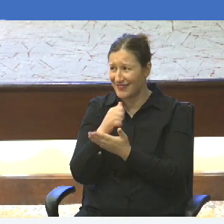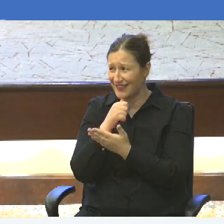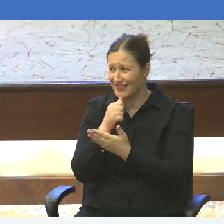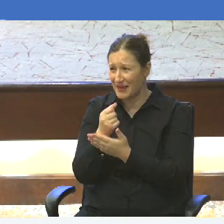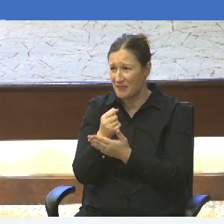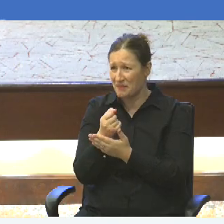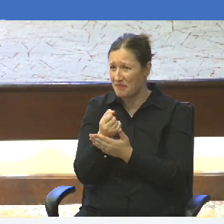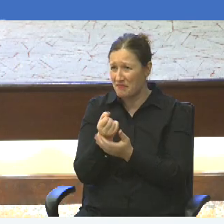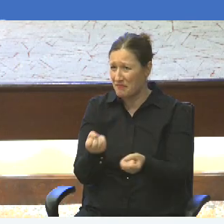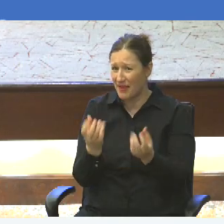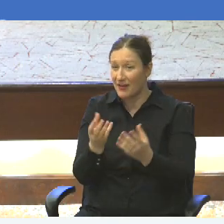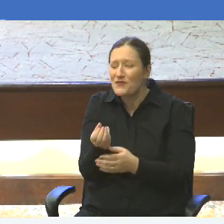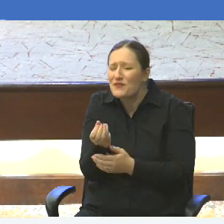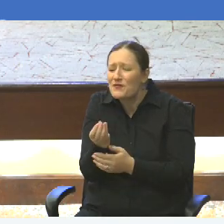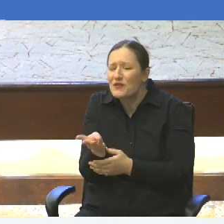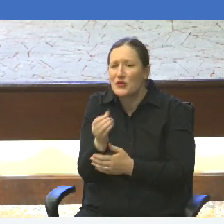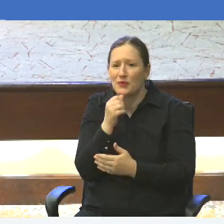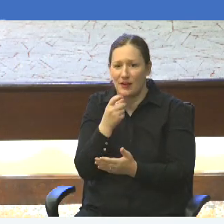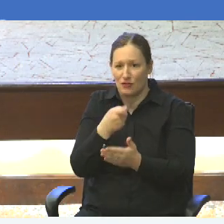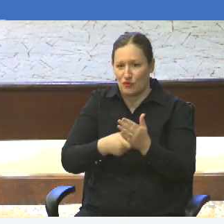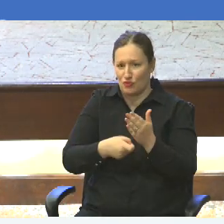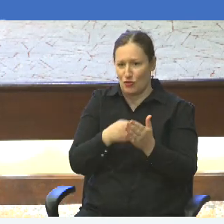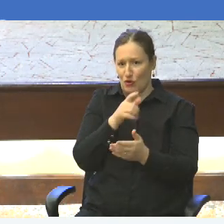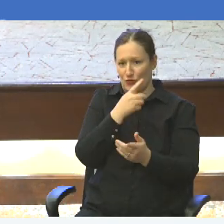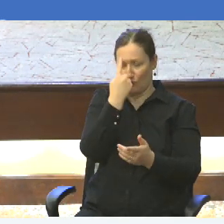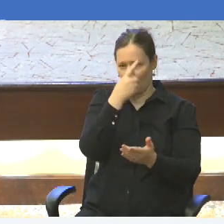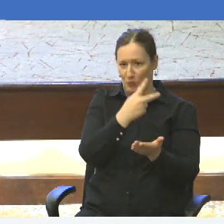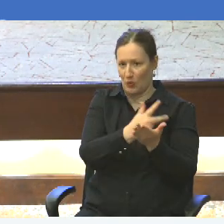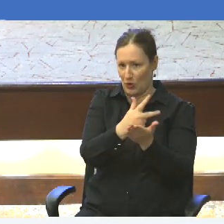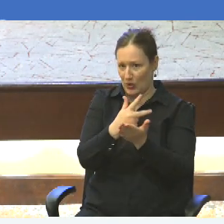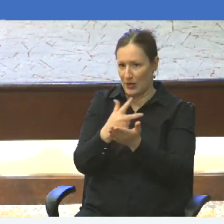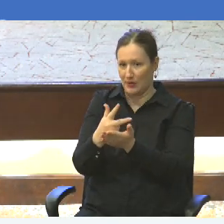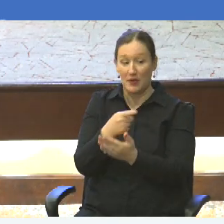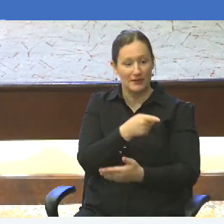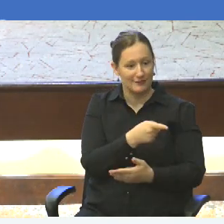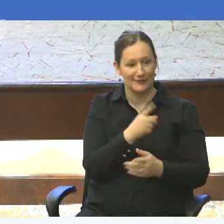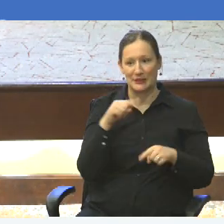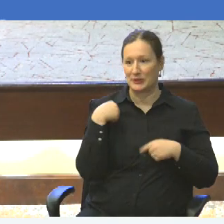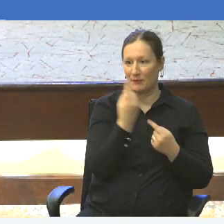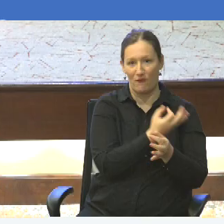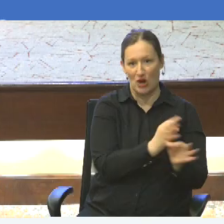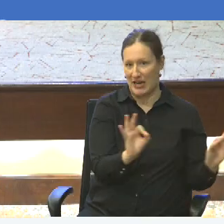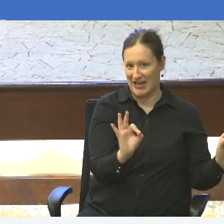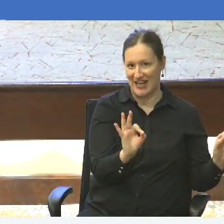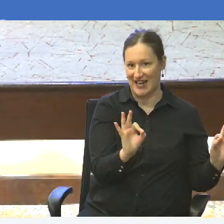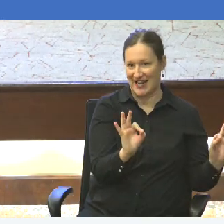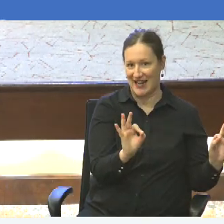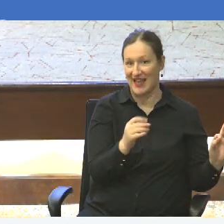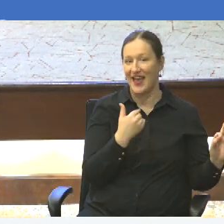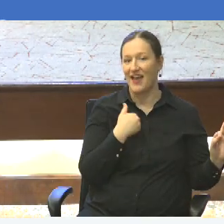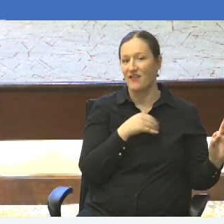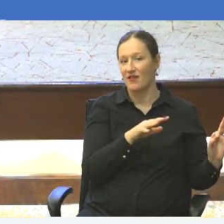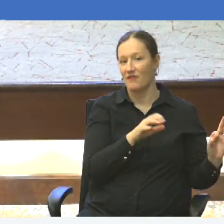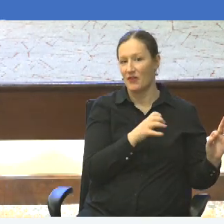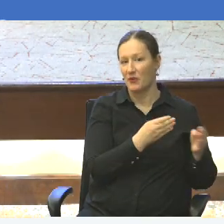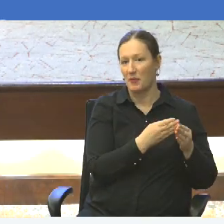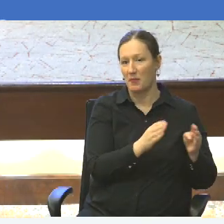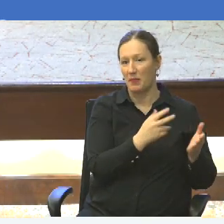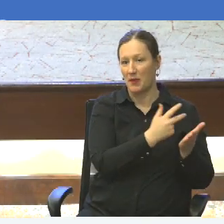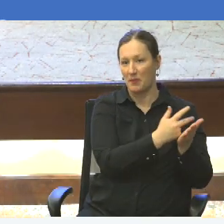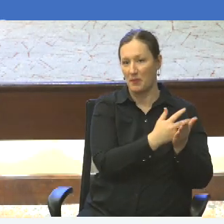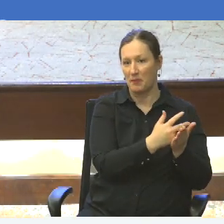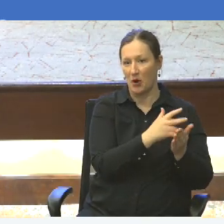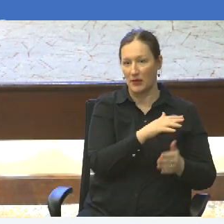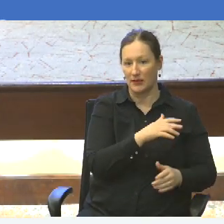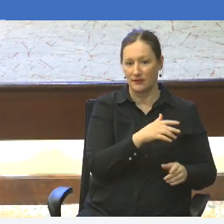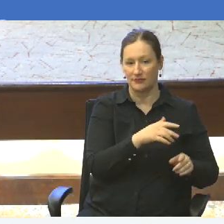income. The parking at the Waco Regional Airport has obviously been provided for free. There are, again, 500 public parking spaces at